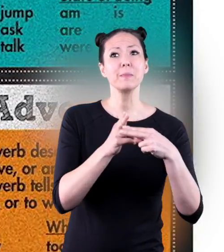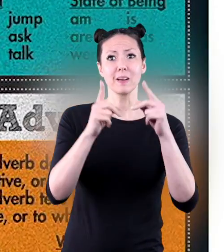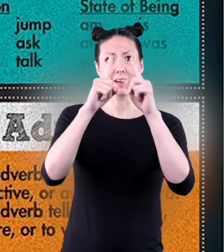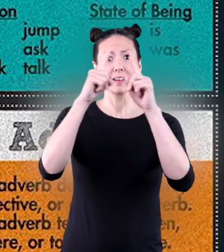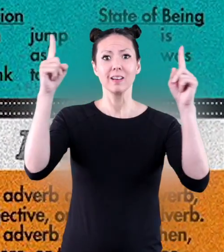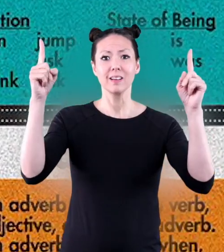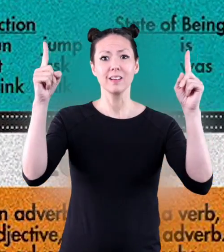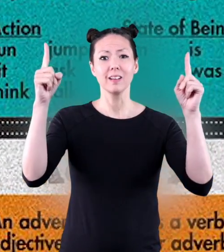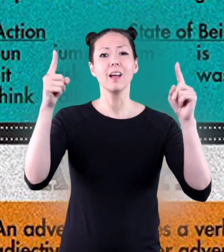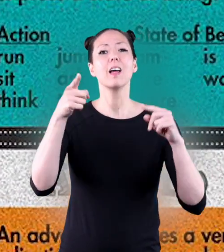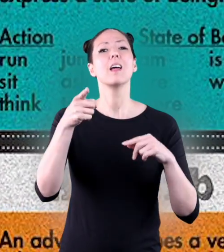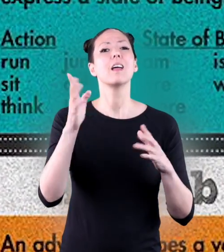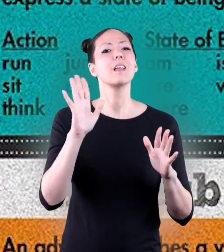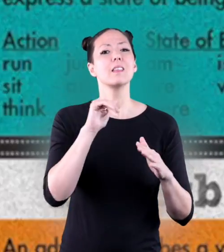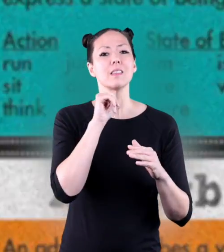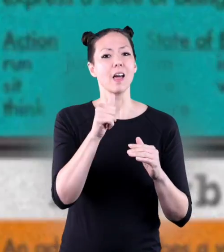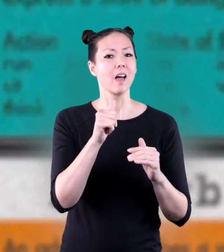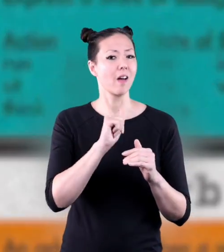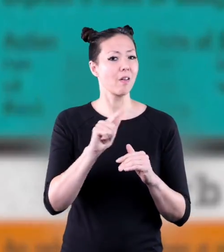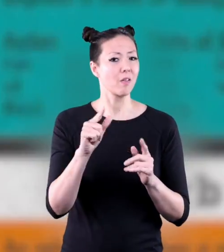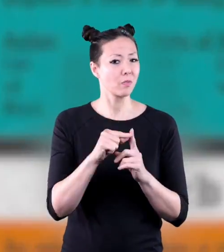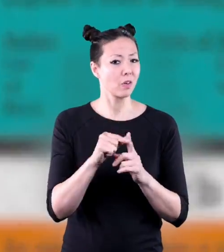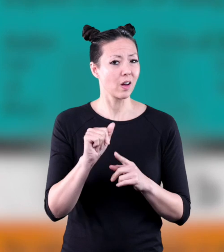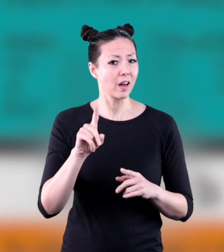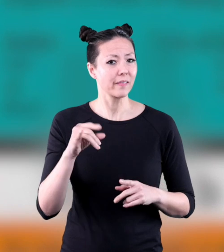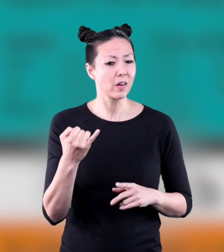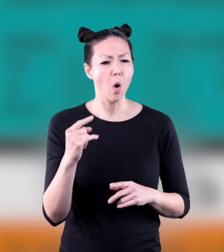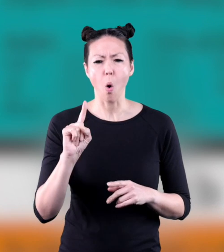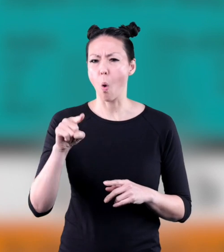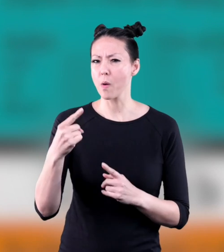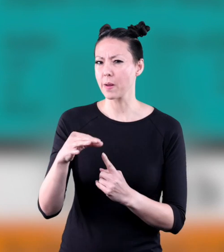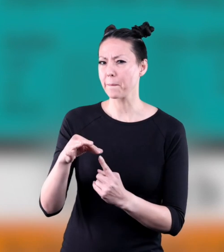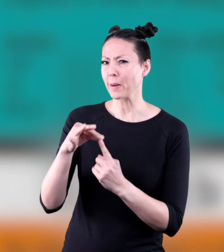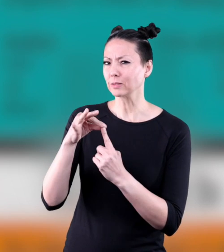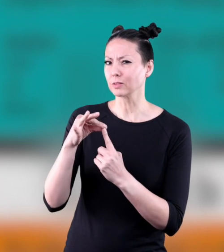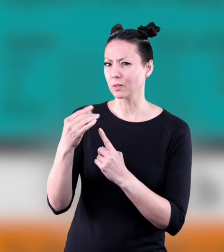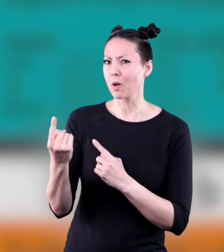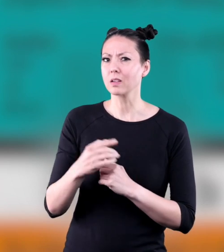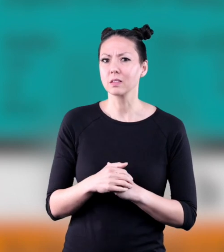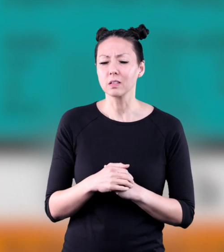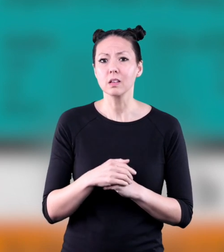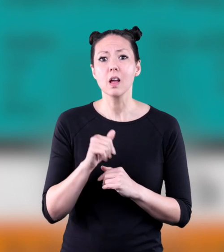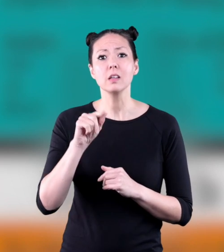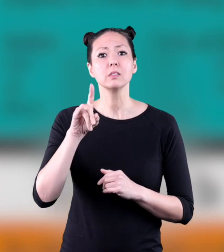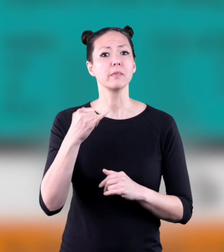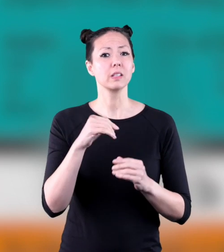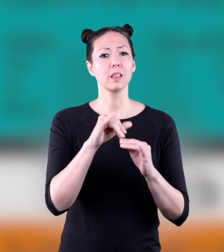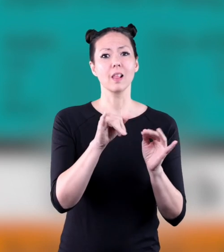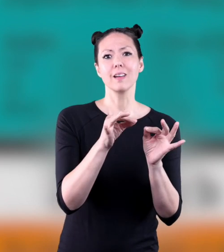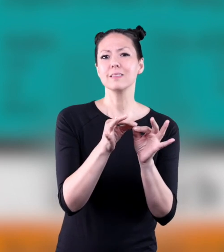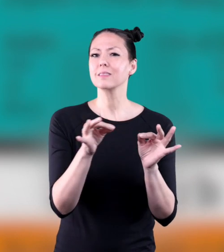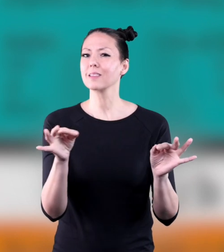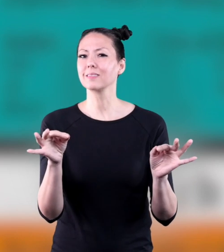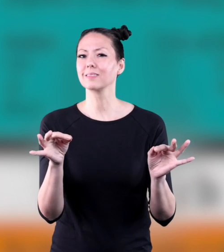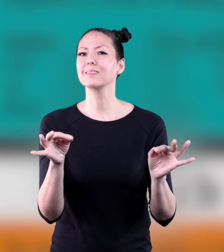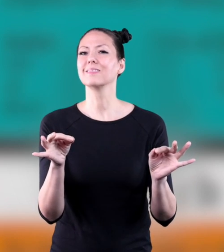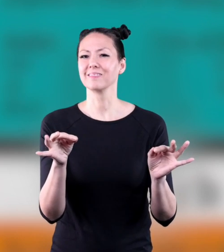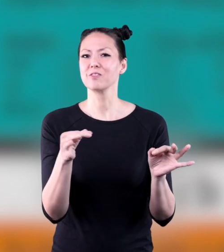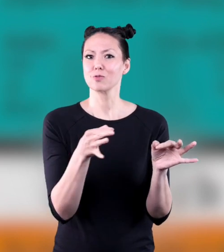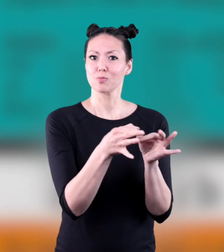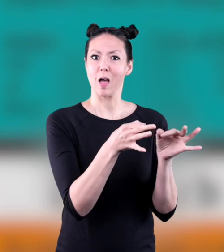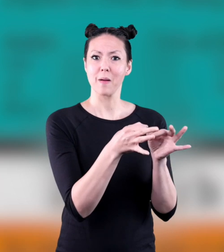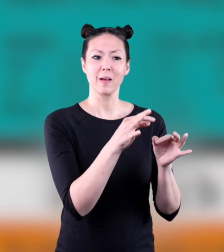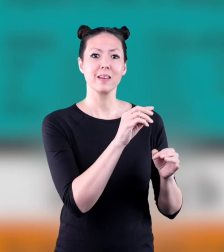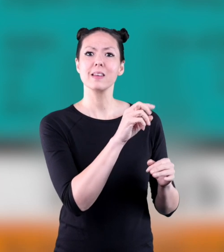above, obviously not all words are adjectives, only special ones. We use adjectives in sentences